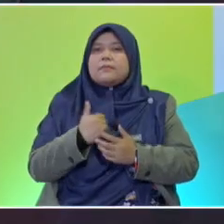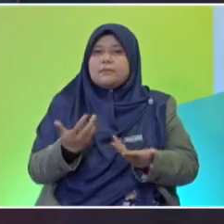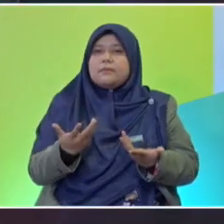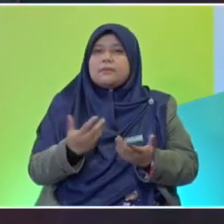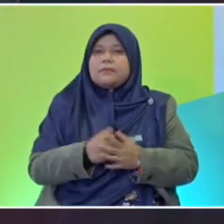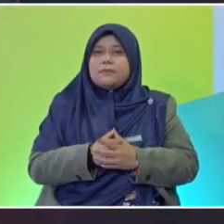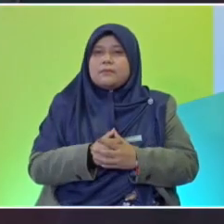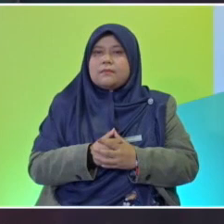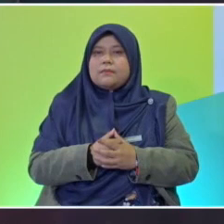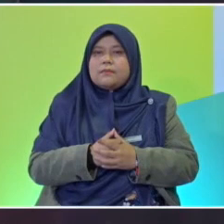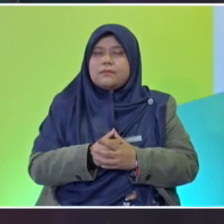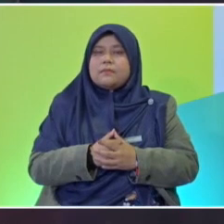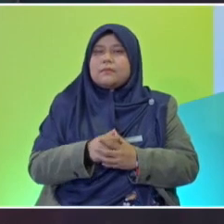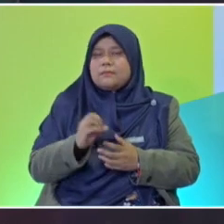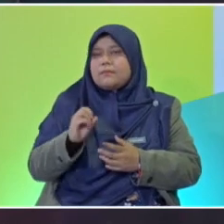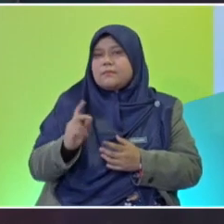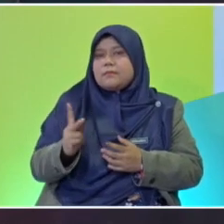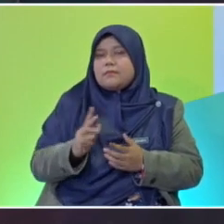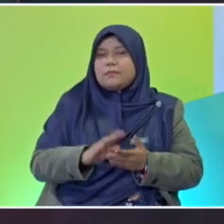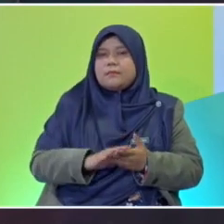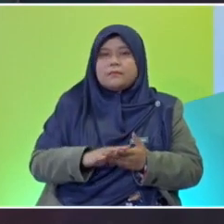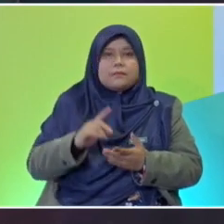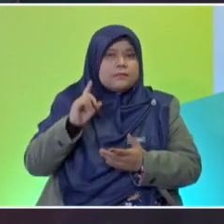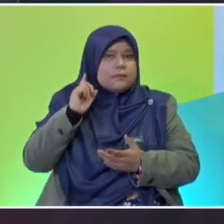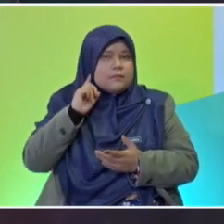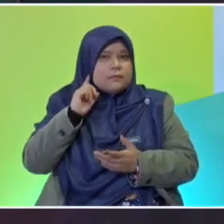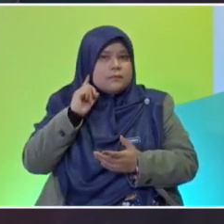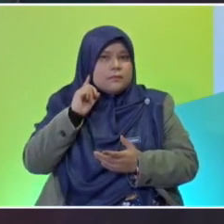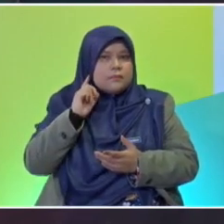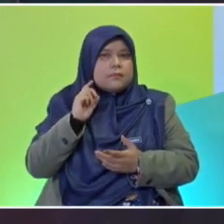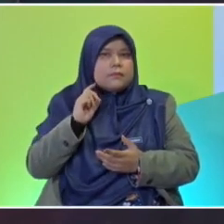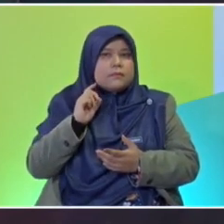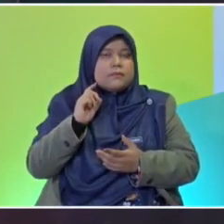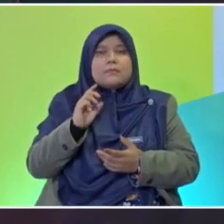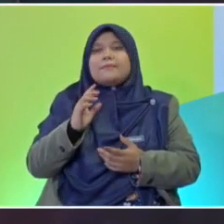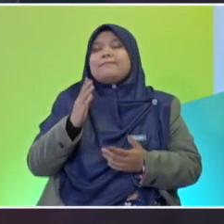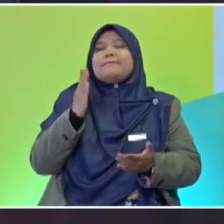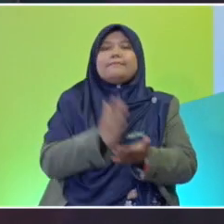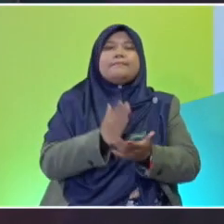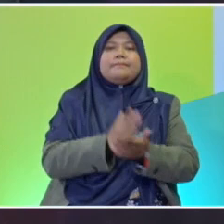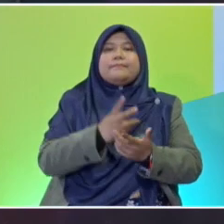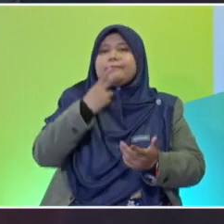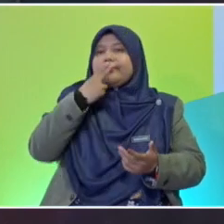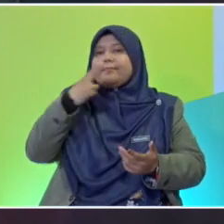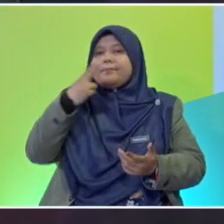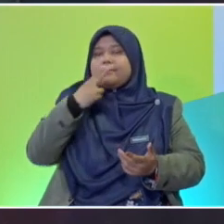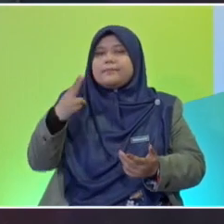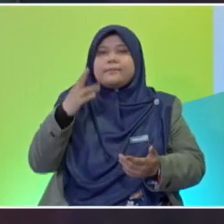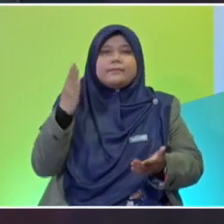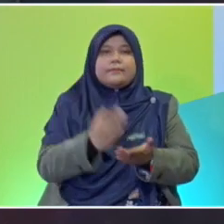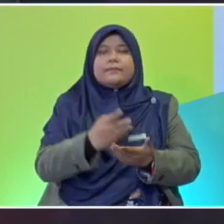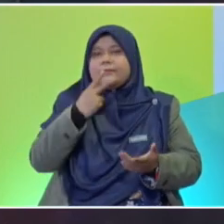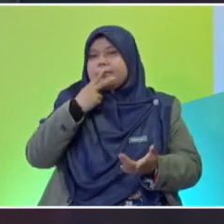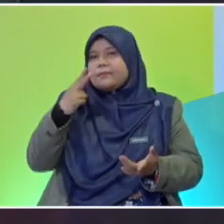Okay, I think I know how to prevent Okay, this. alright. Can we listen to? Stop smoking. Yes, stop Yeah, smoking no smoking.